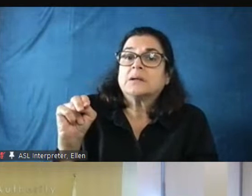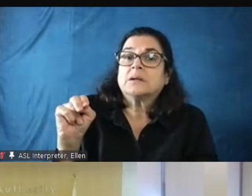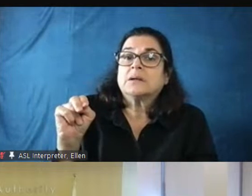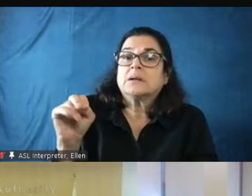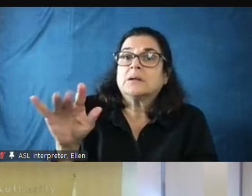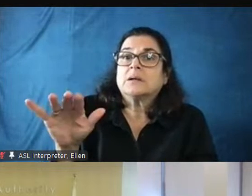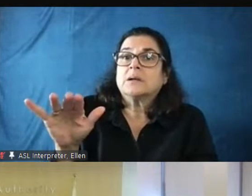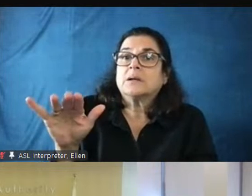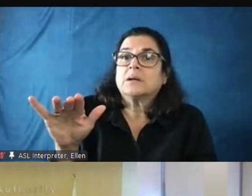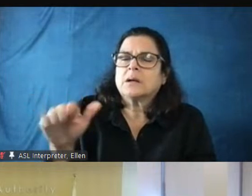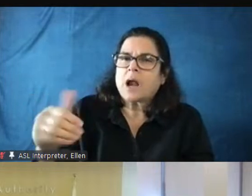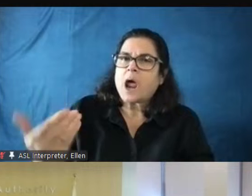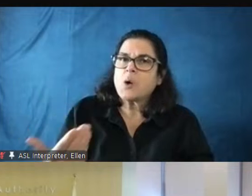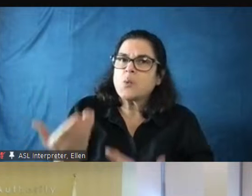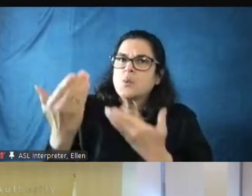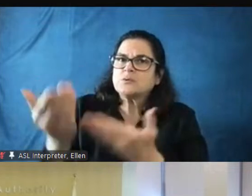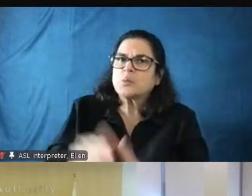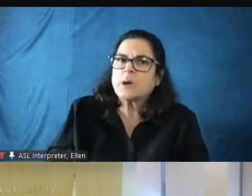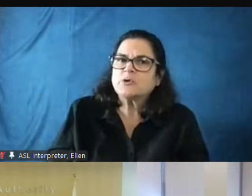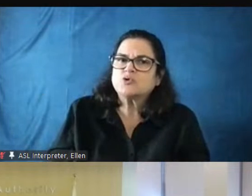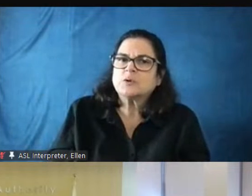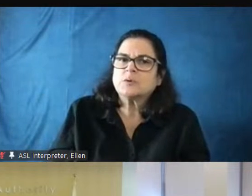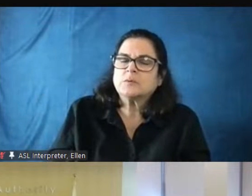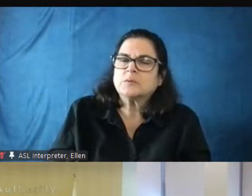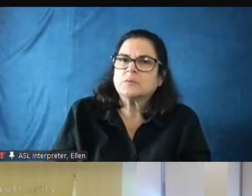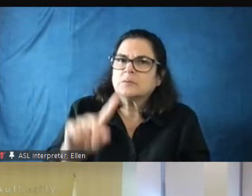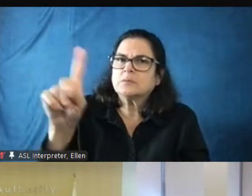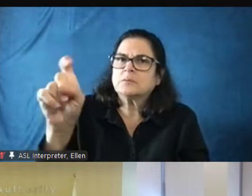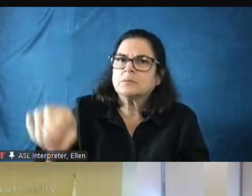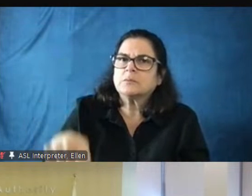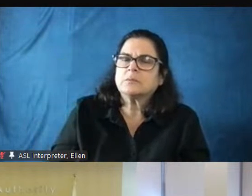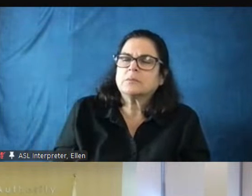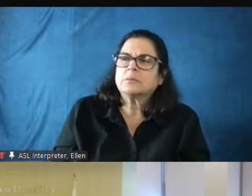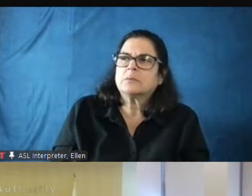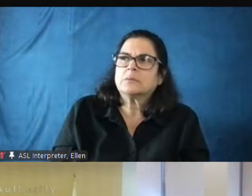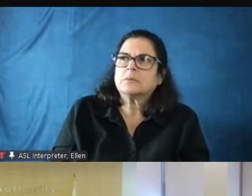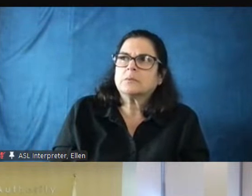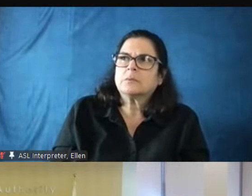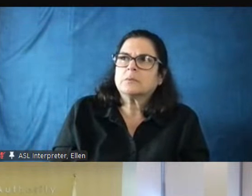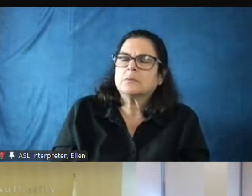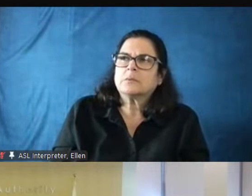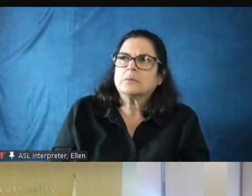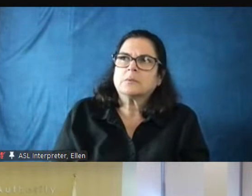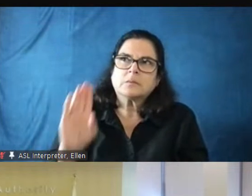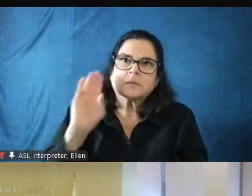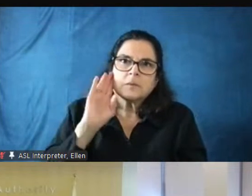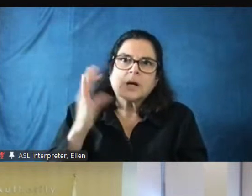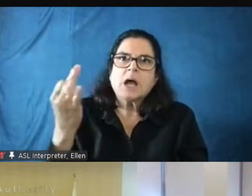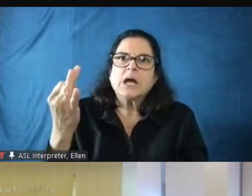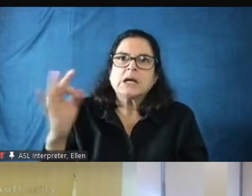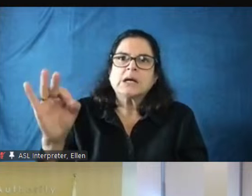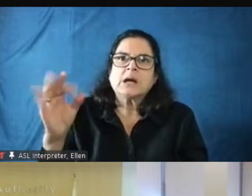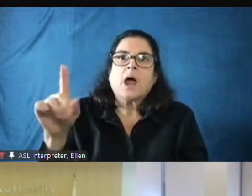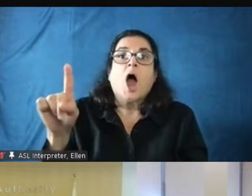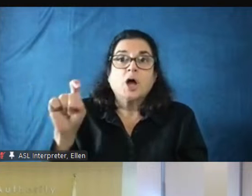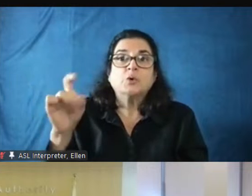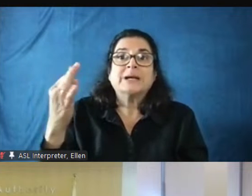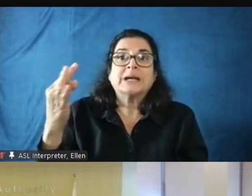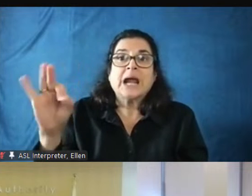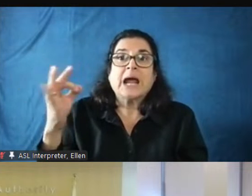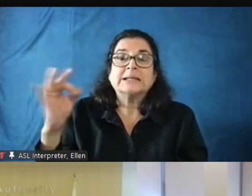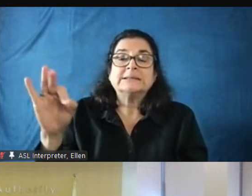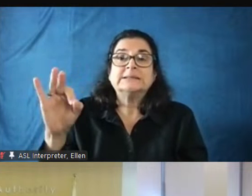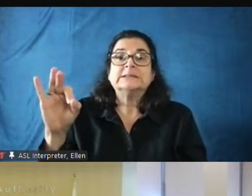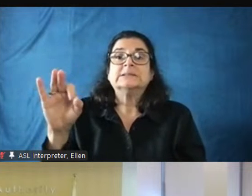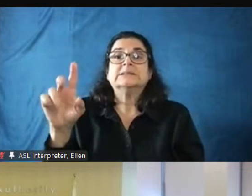to raise this question. When I saw here about the 119 unique DBE firms, and then I saw